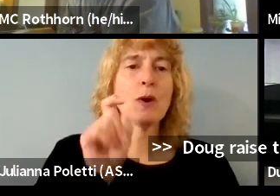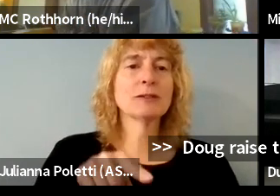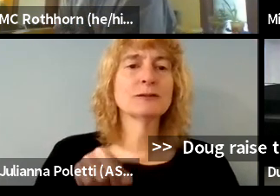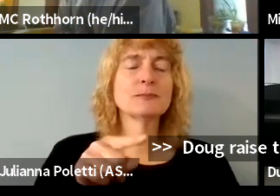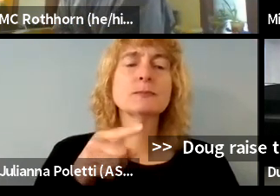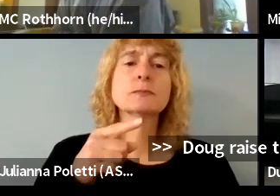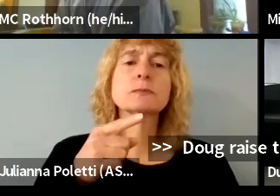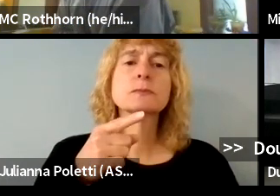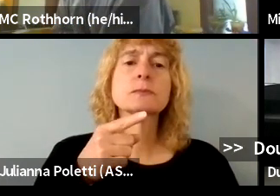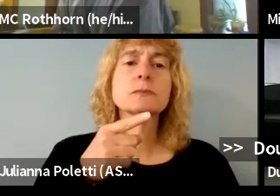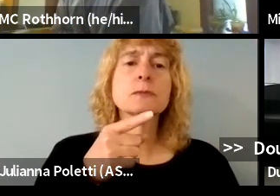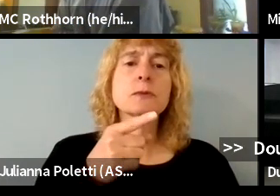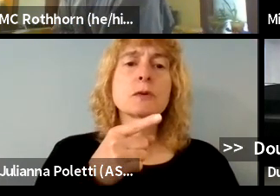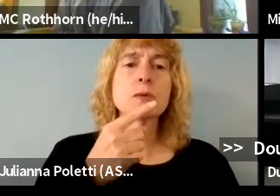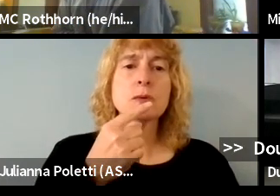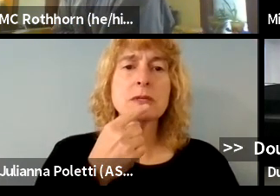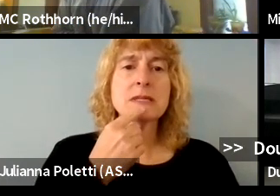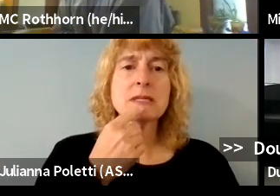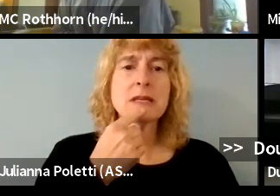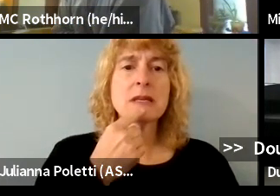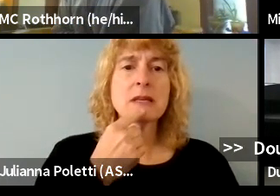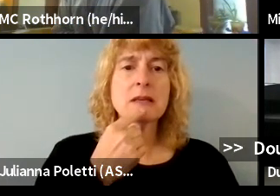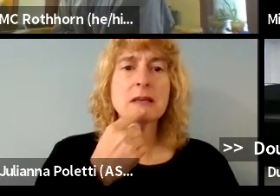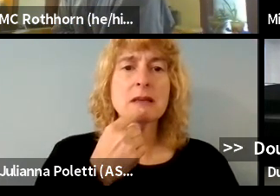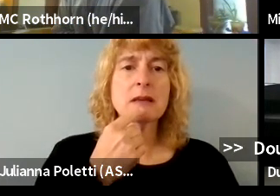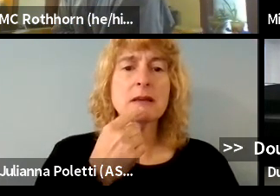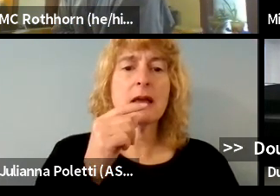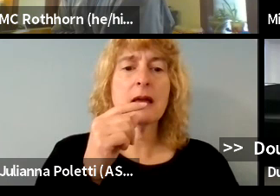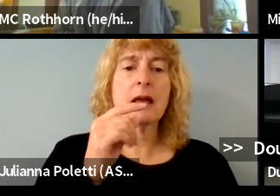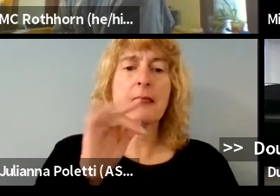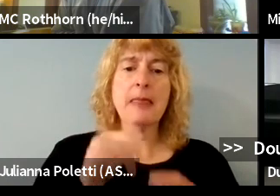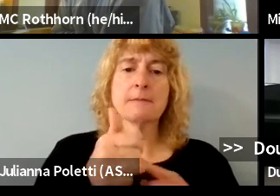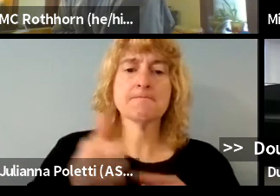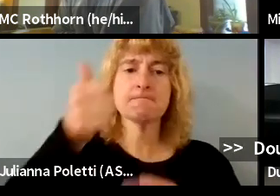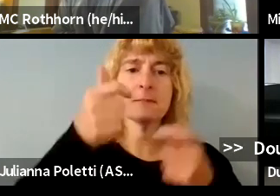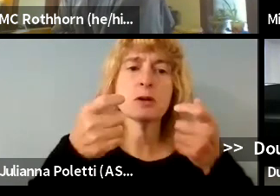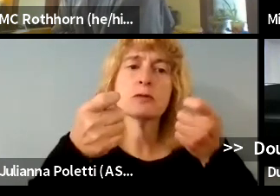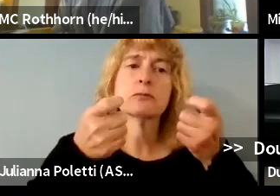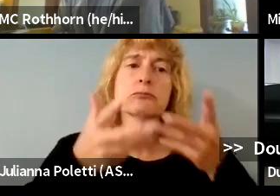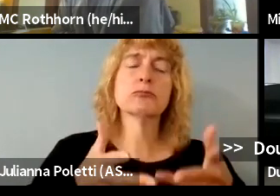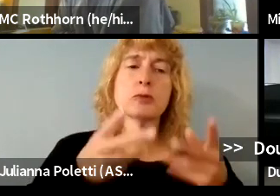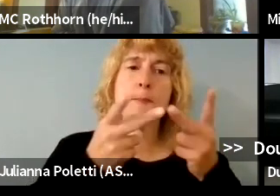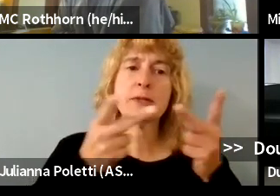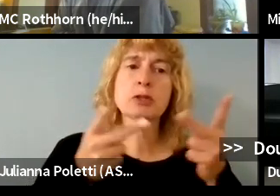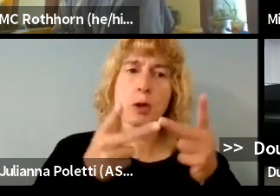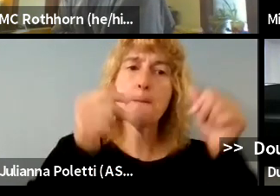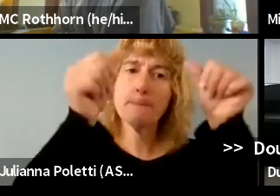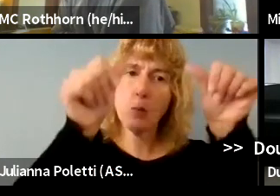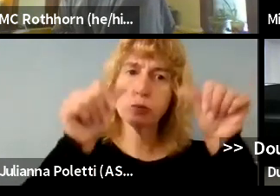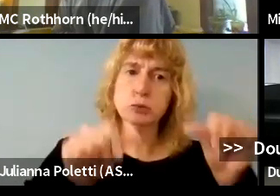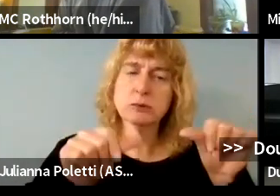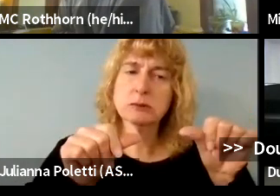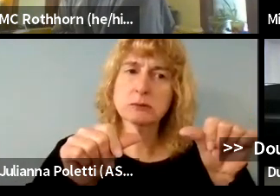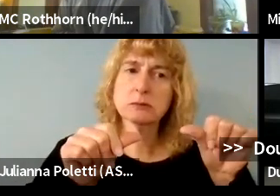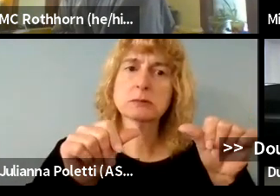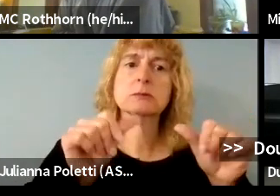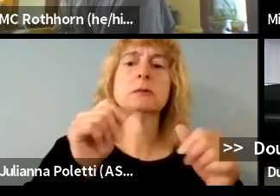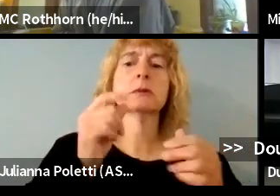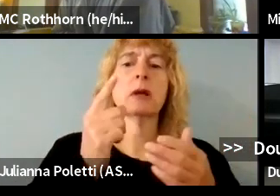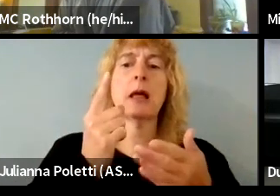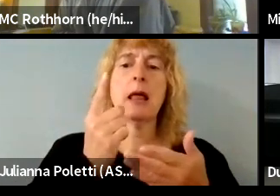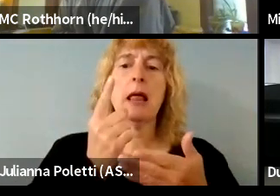you mentioned that the executive director position was posted. Last week, we also